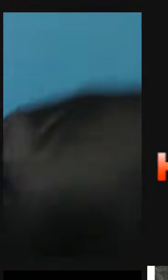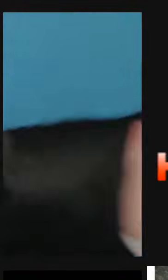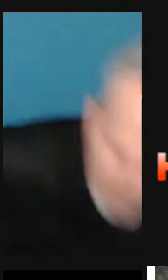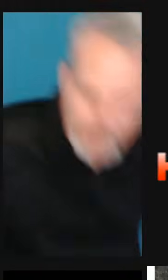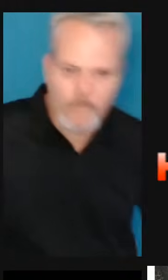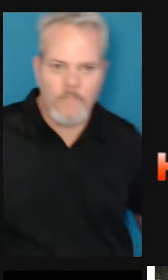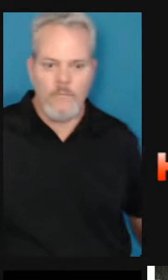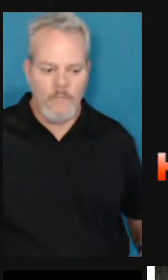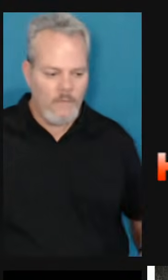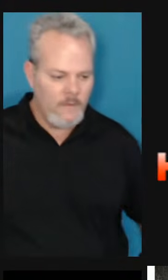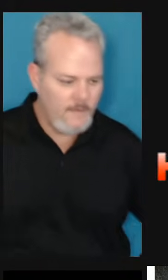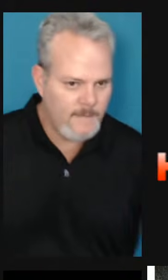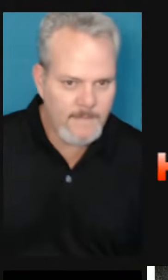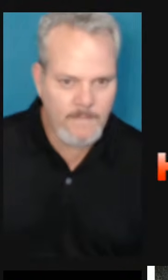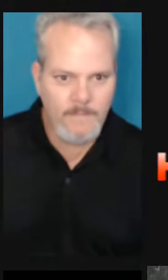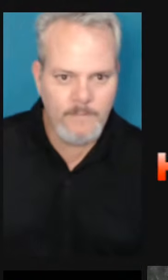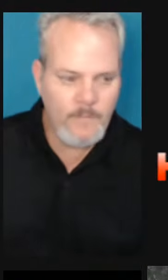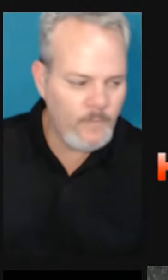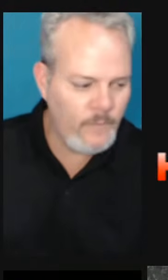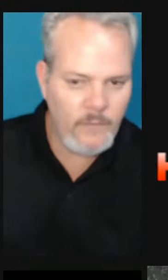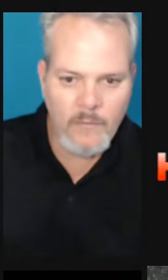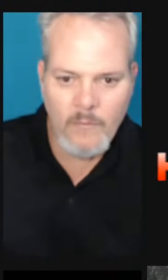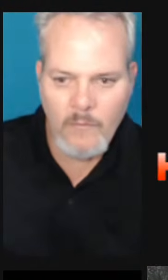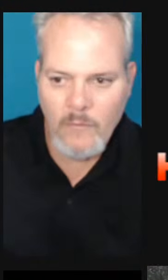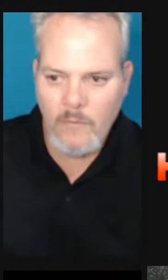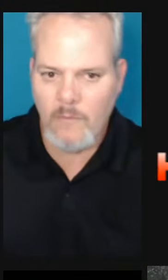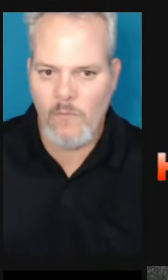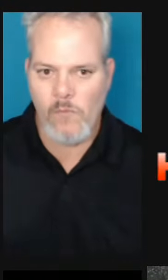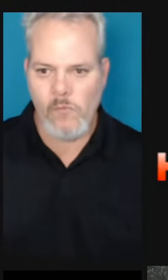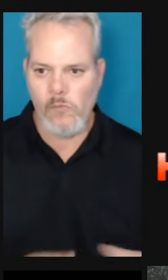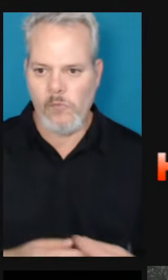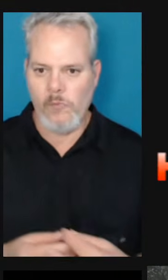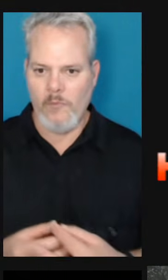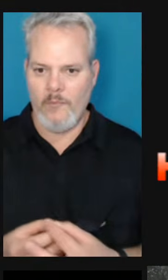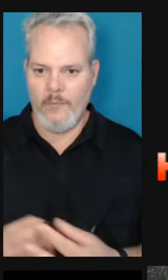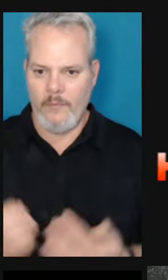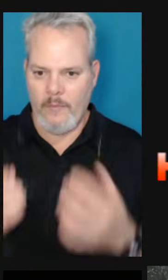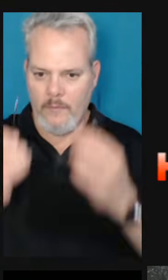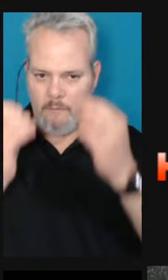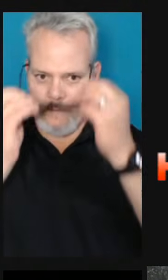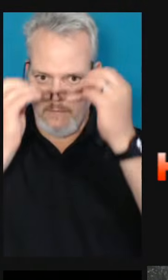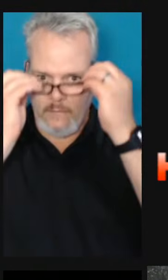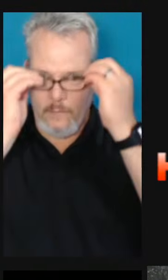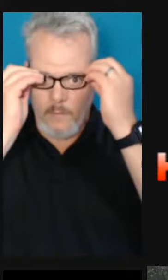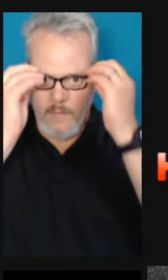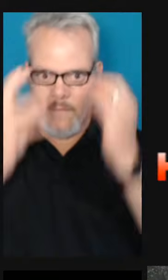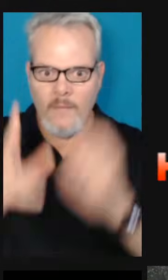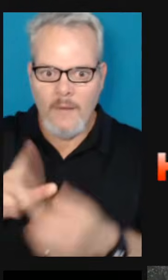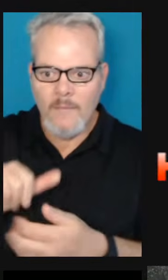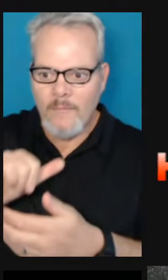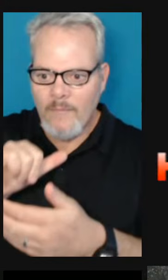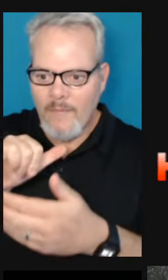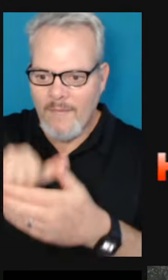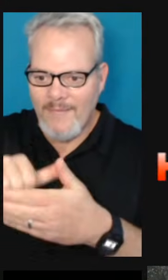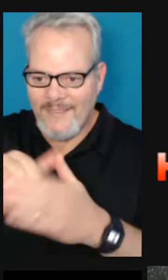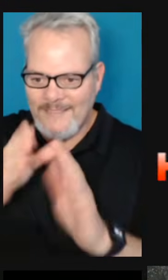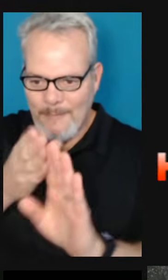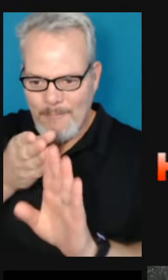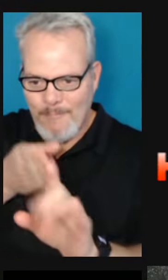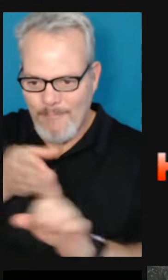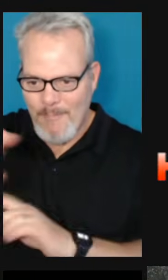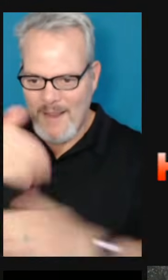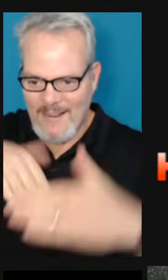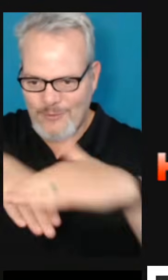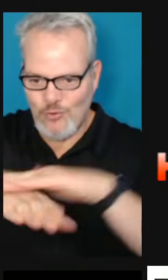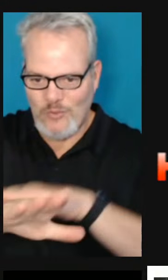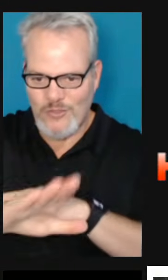right there. And just between, you can see this is the main entrance of the national park. There's a national park entrance sign right there in between the water truck and